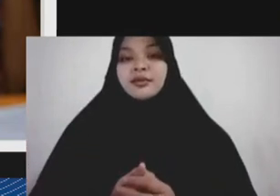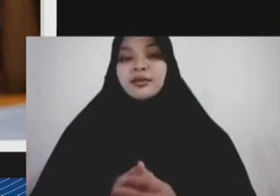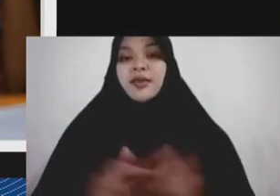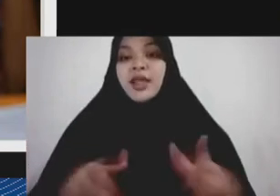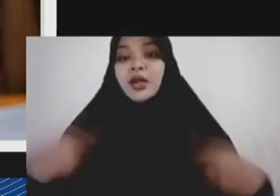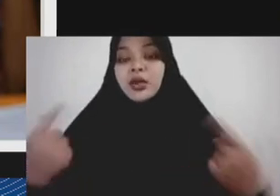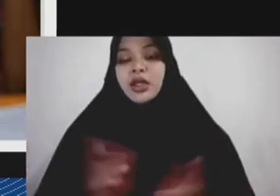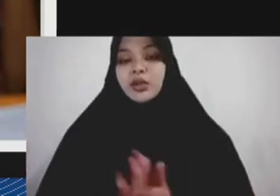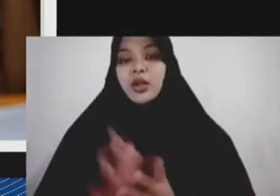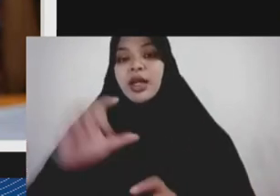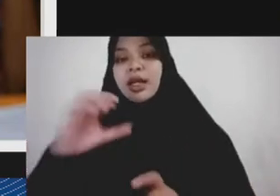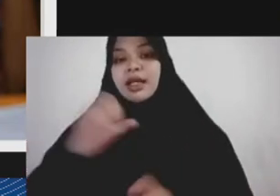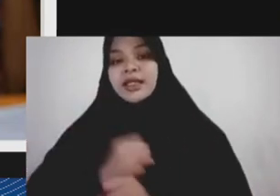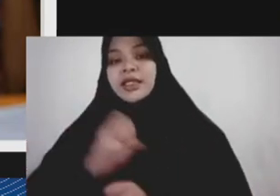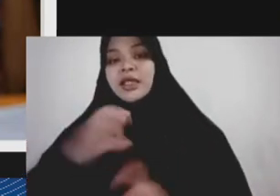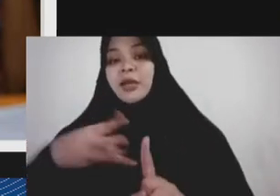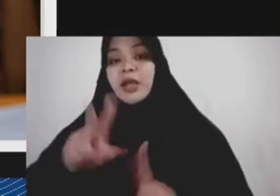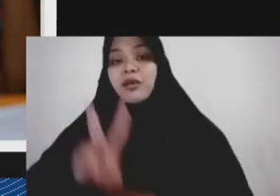and that mental health